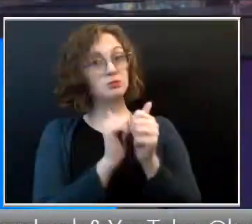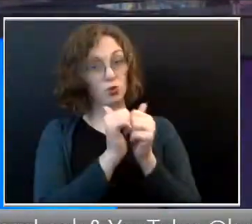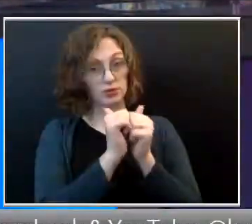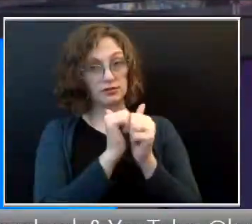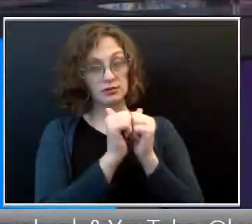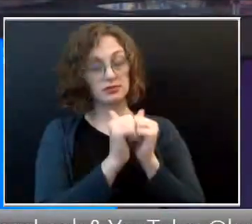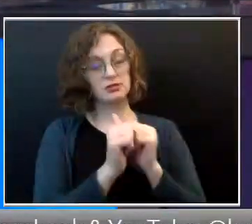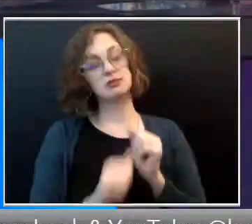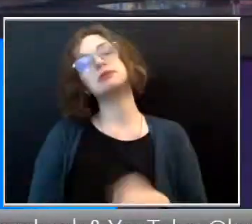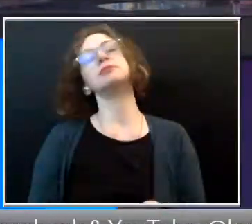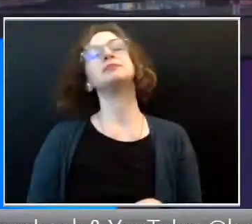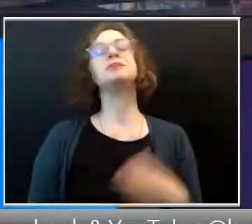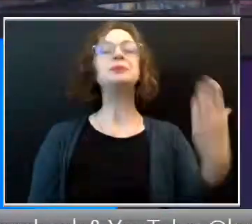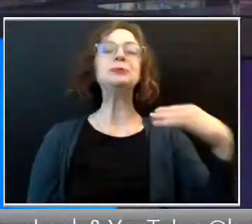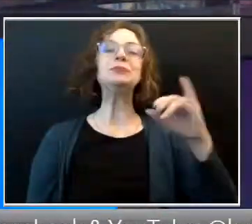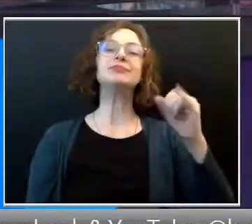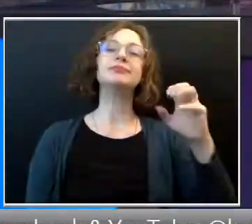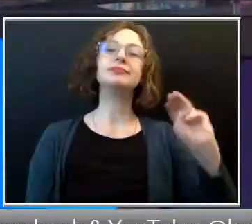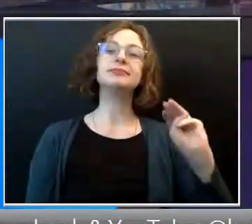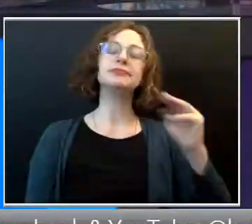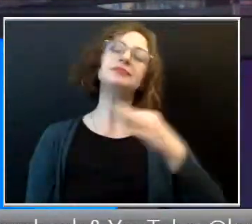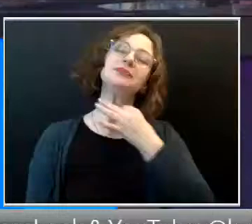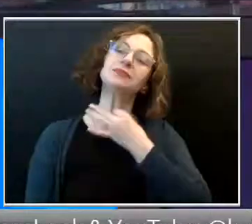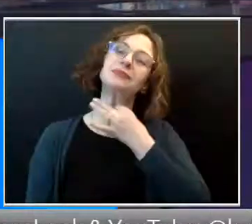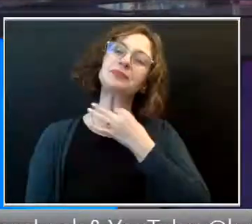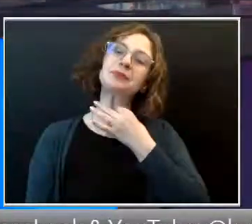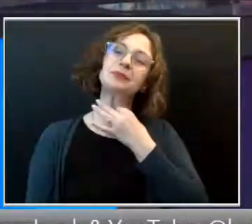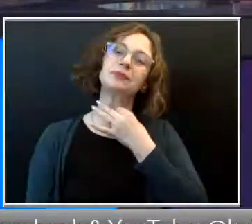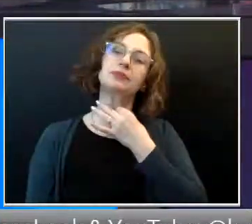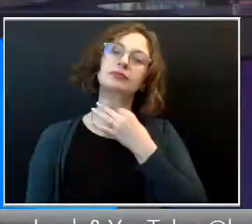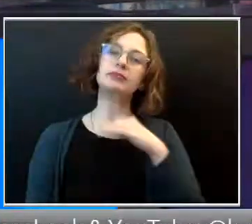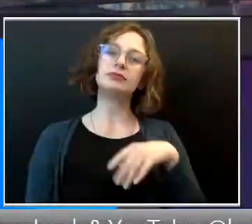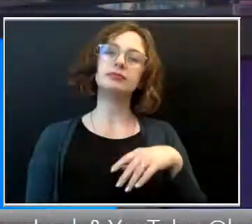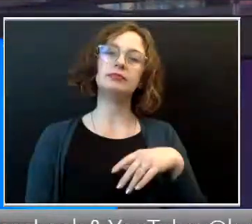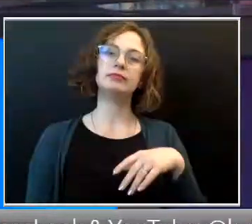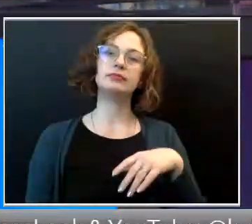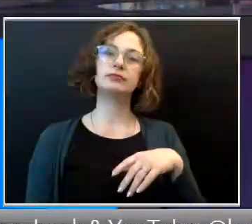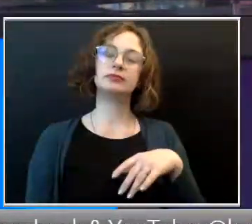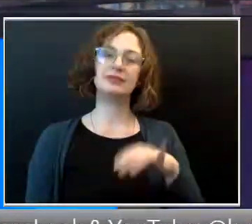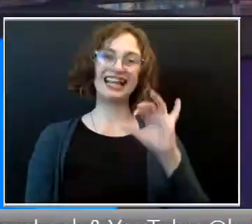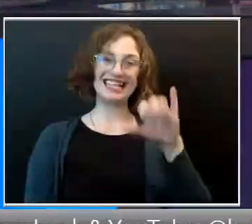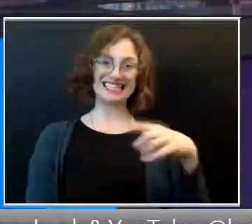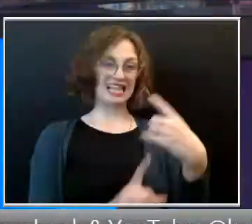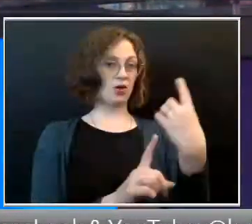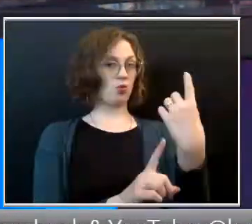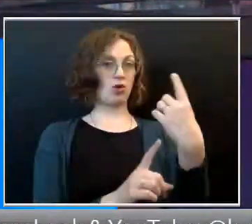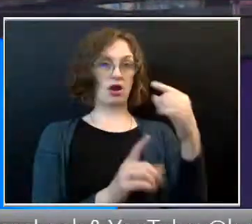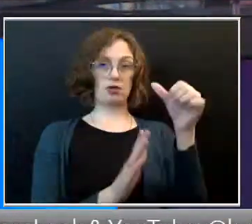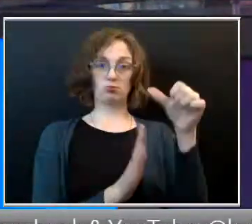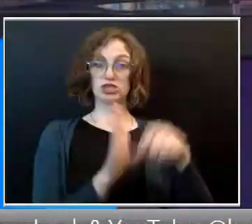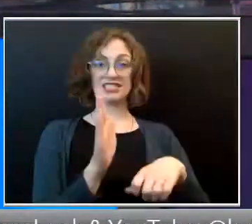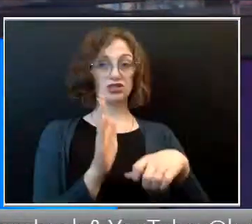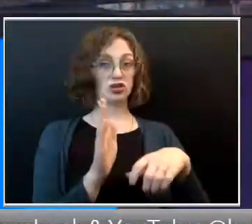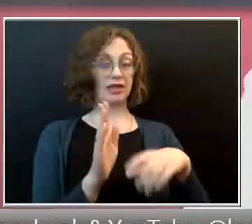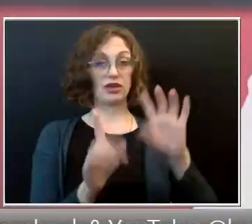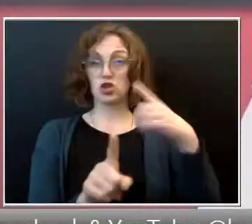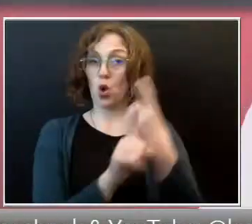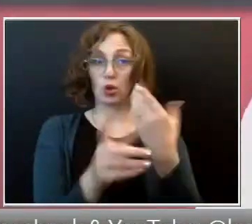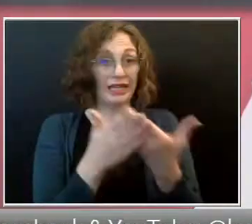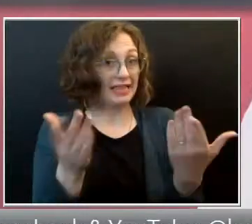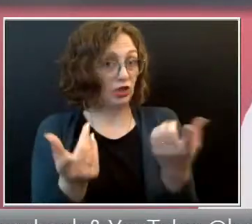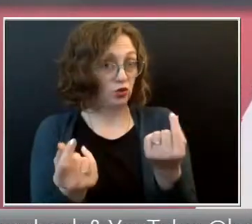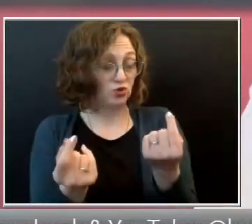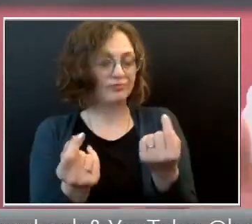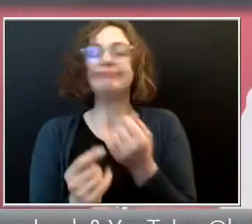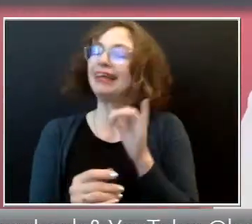to know if there were alternatives to this procedure, or is this the one procedure? this is a procedure. This is it. So the first line